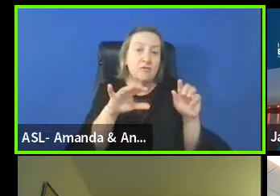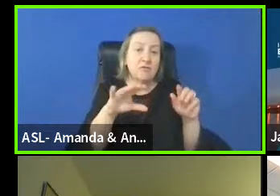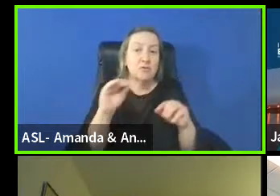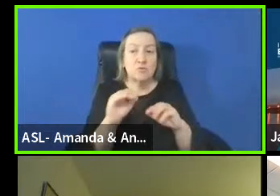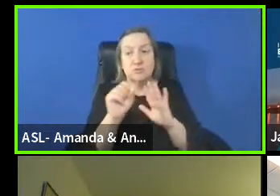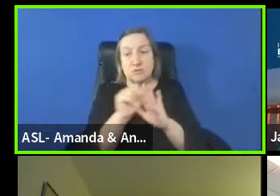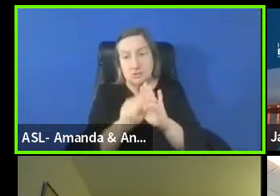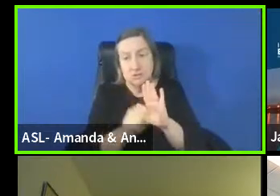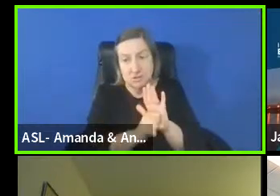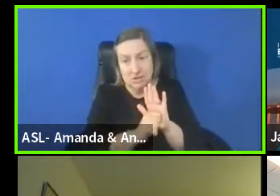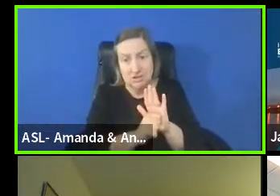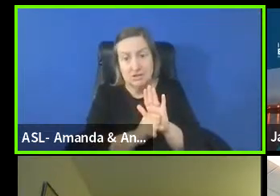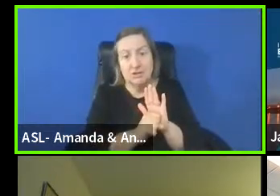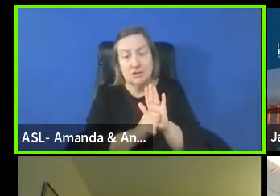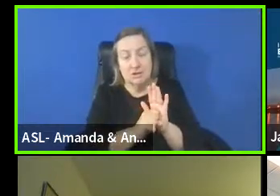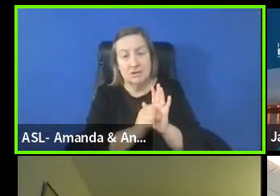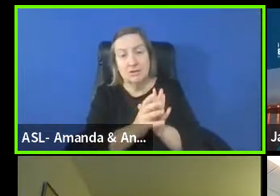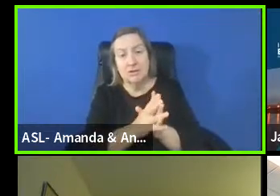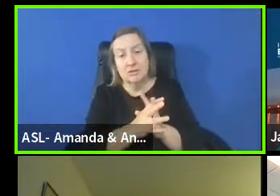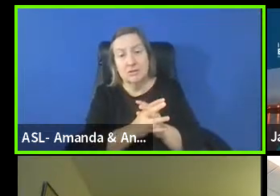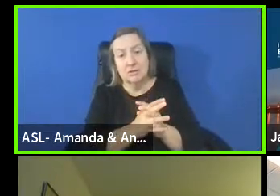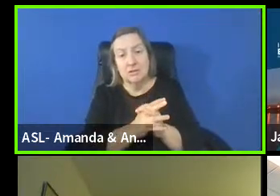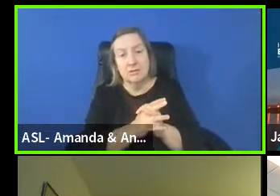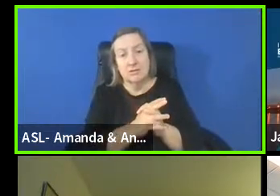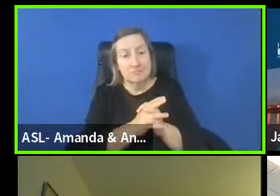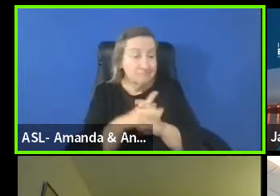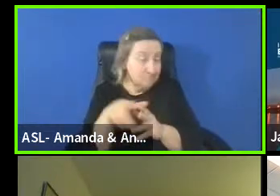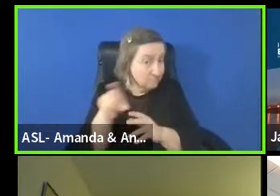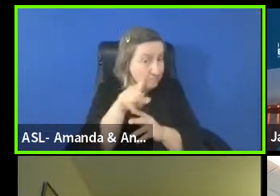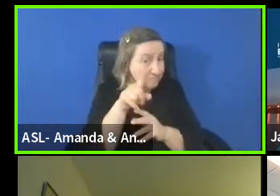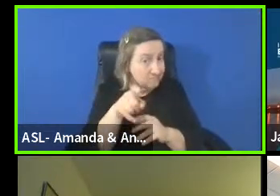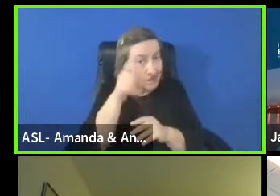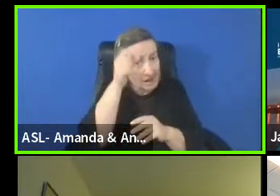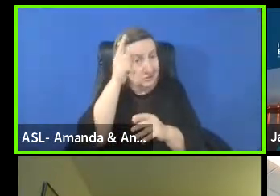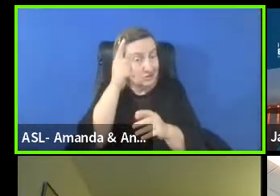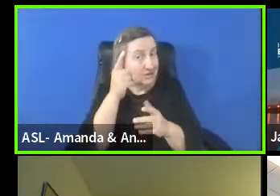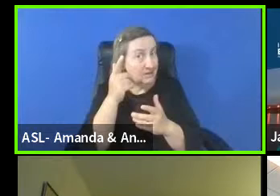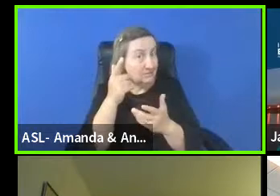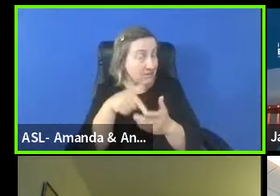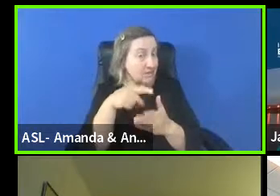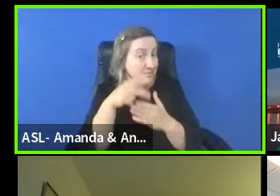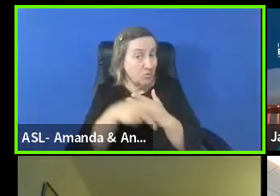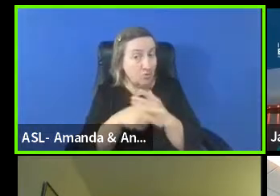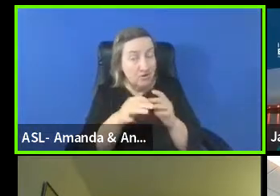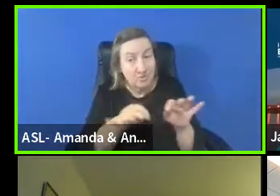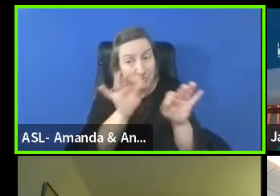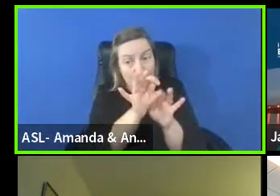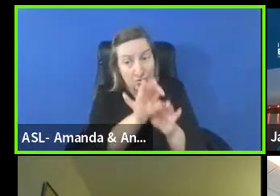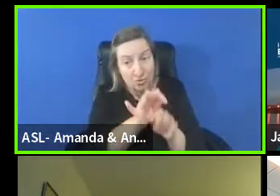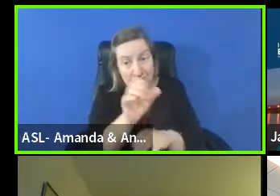Oregon so they can understand the importance of this program. So it's a very good point, Robin.